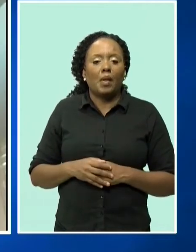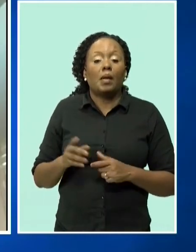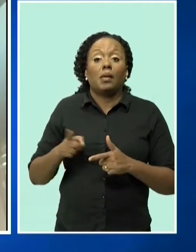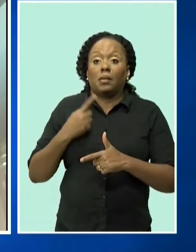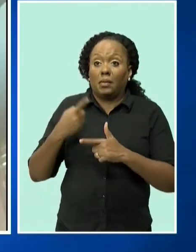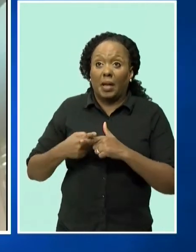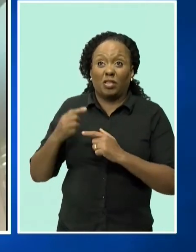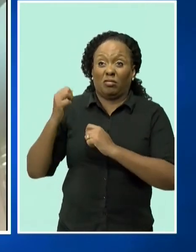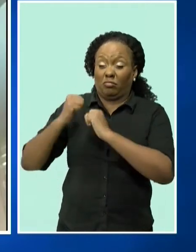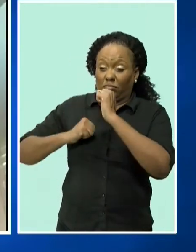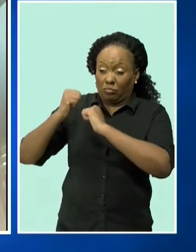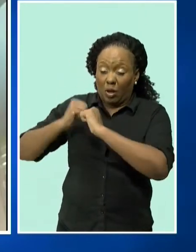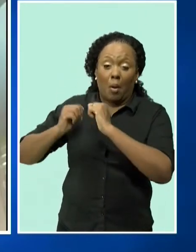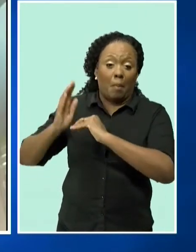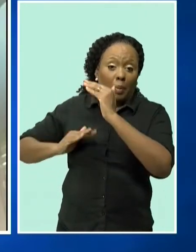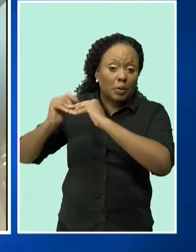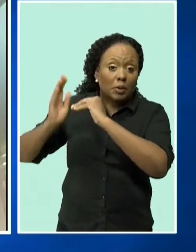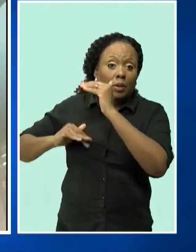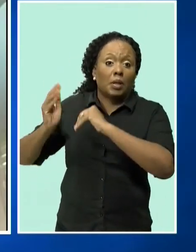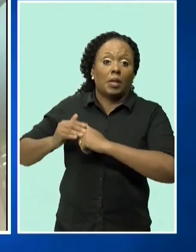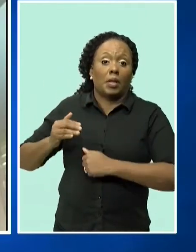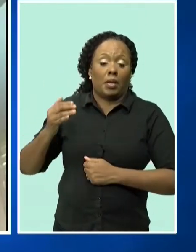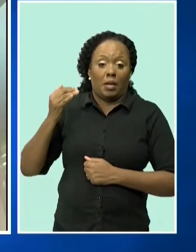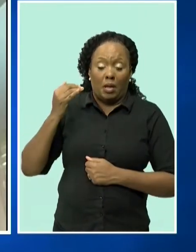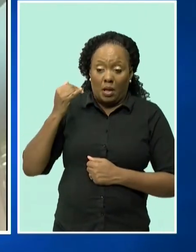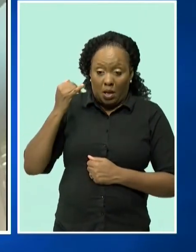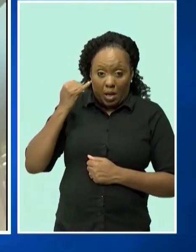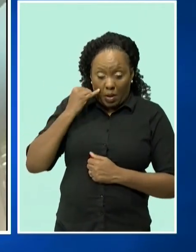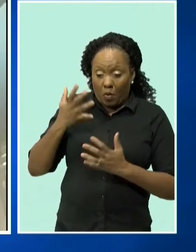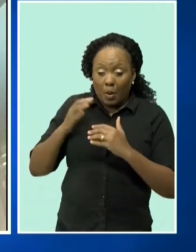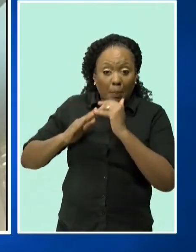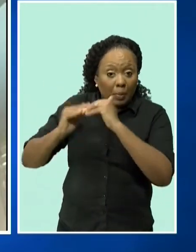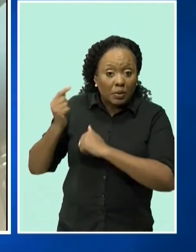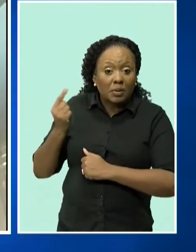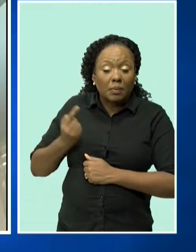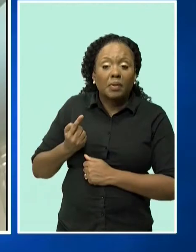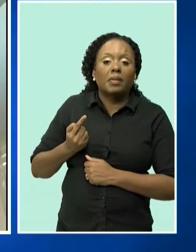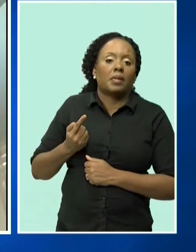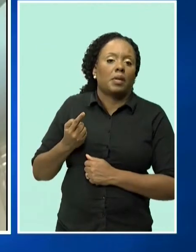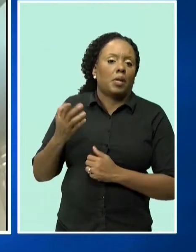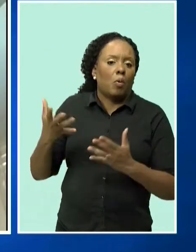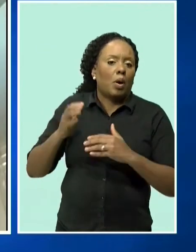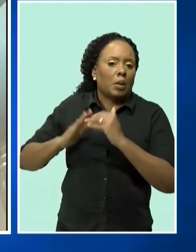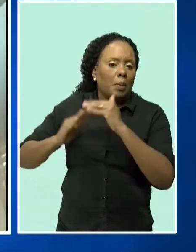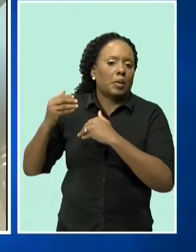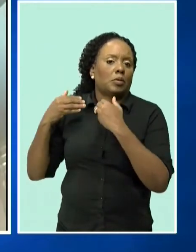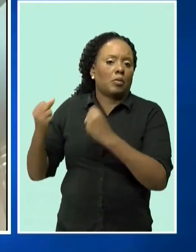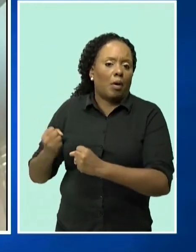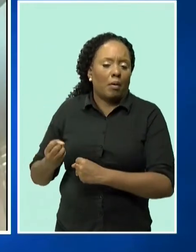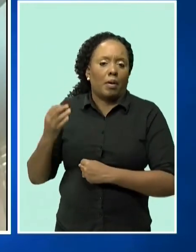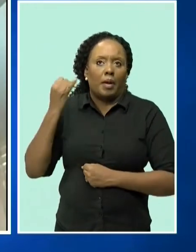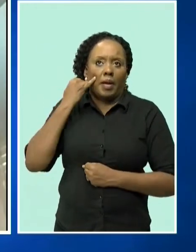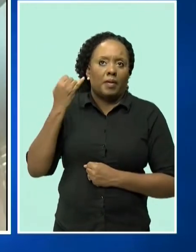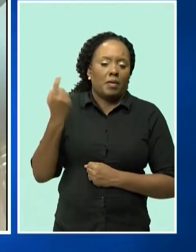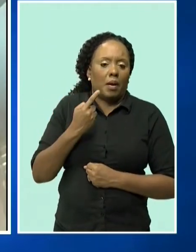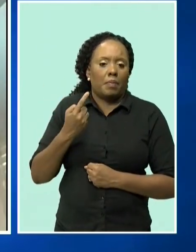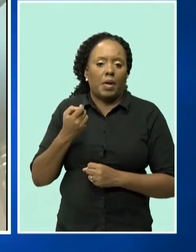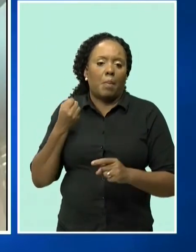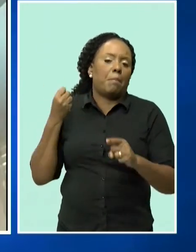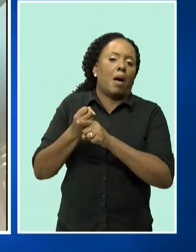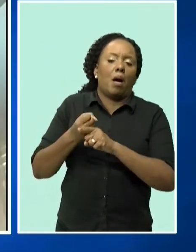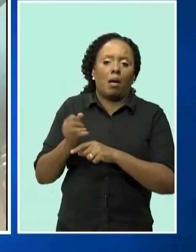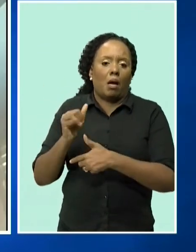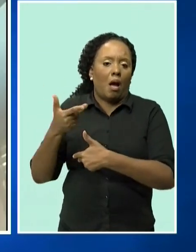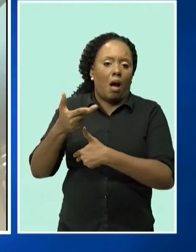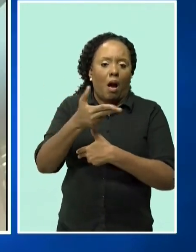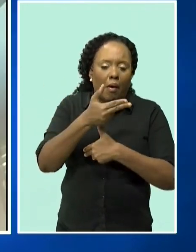build infrastructure in the times when you don't have the shot. So when the shot comes by, the infrastructure don't collapse and wash away and hurricane don't work